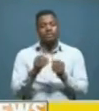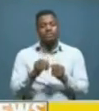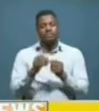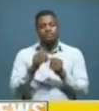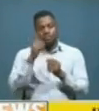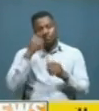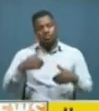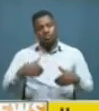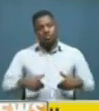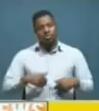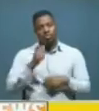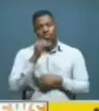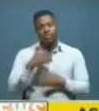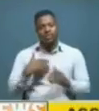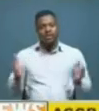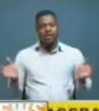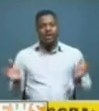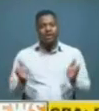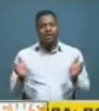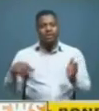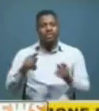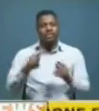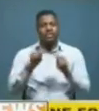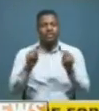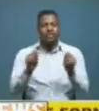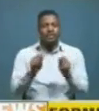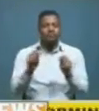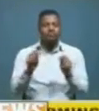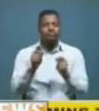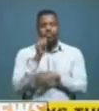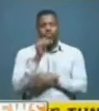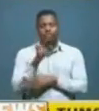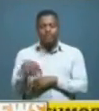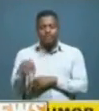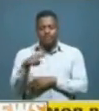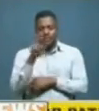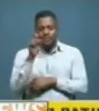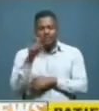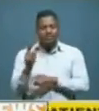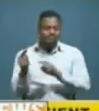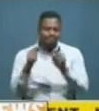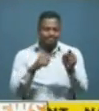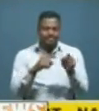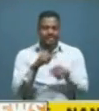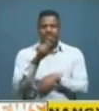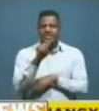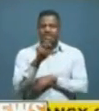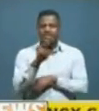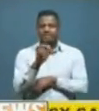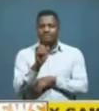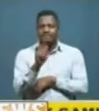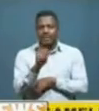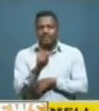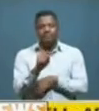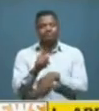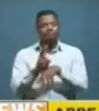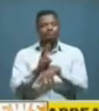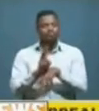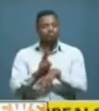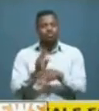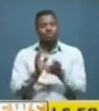women. We are encouraging especially the women to opt for TVET, and most importantly,